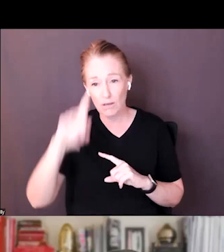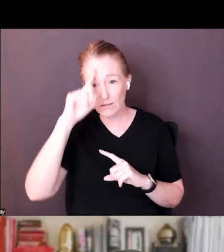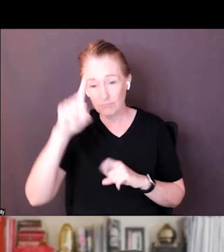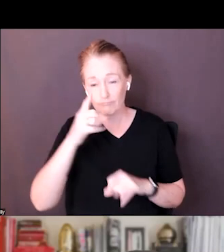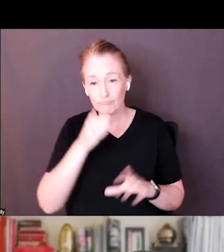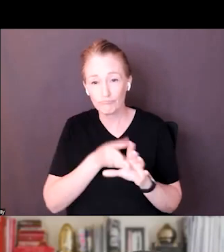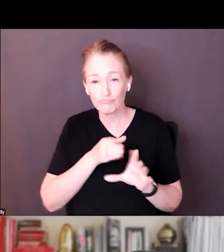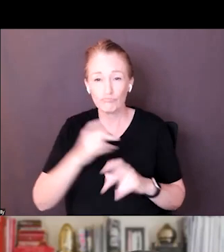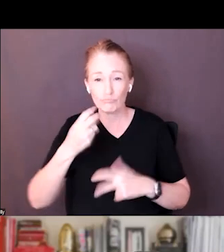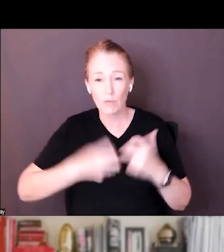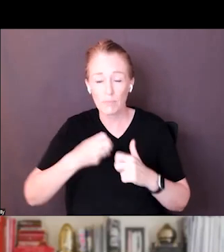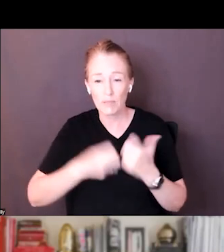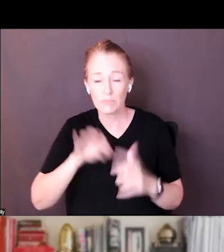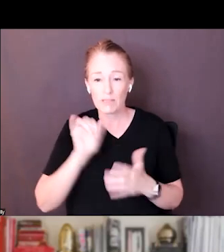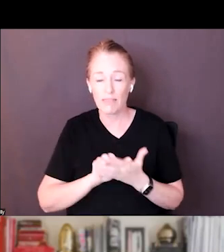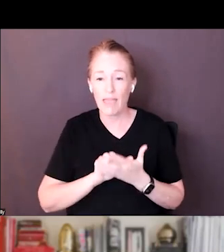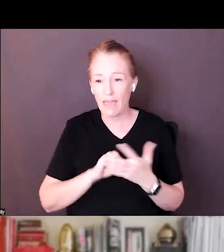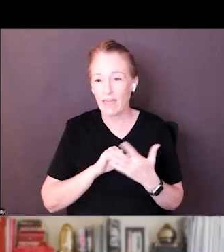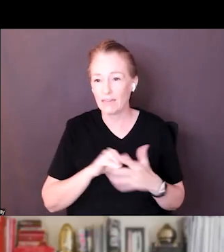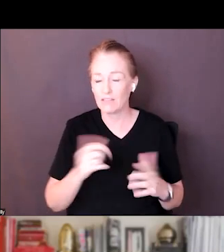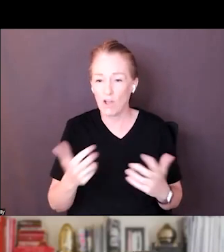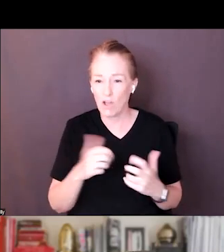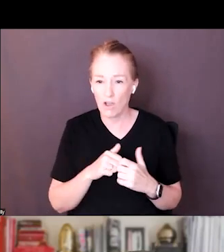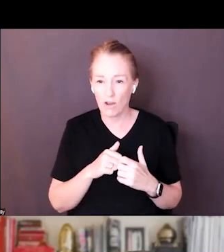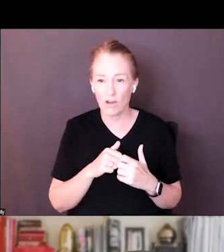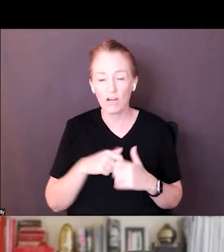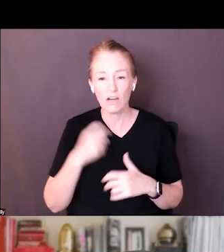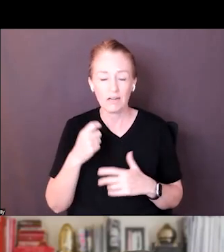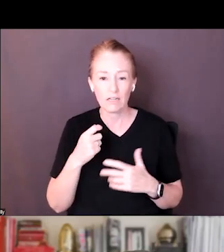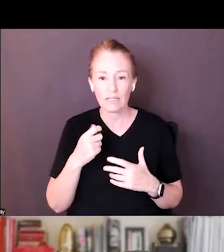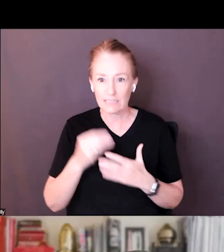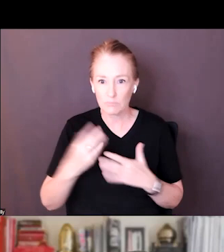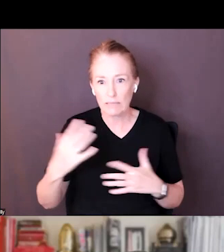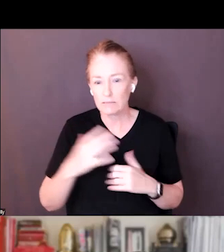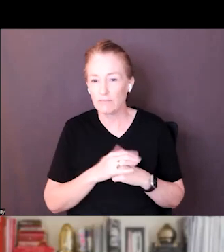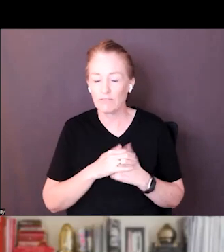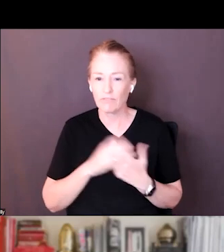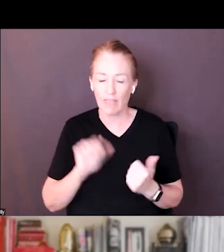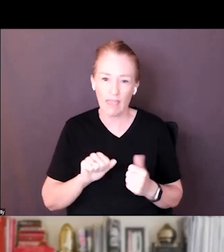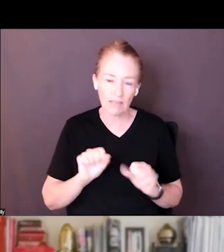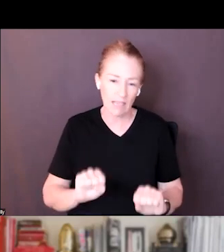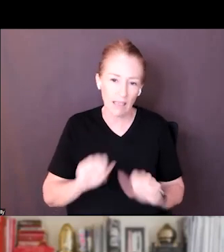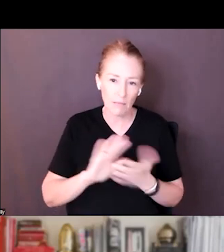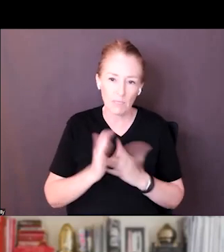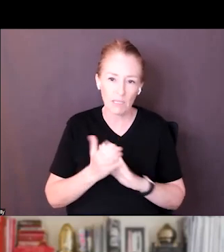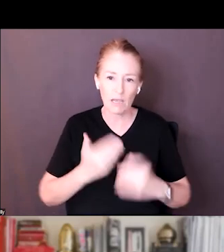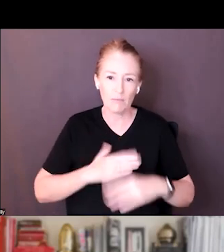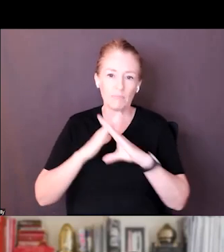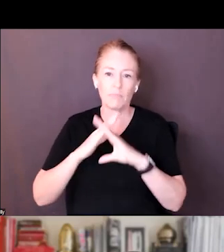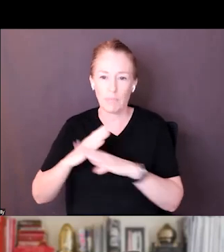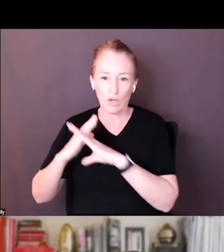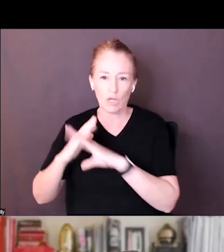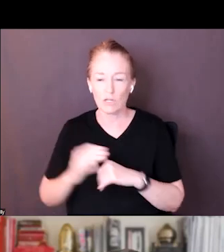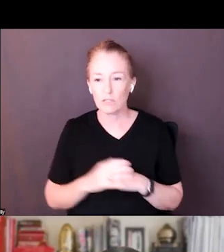about these barriers? Sure. I have noticed very much that it's very popular. We have a lot of